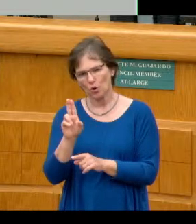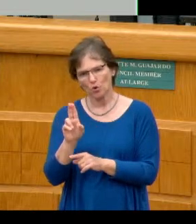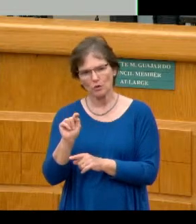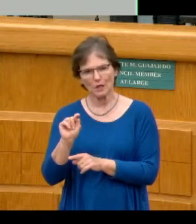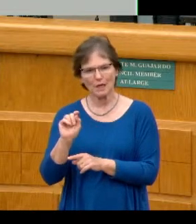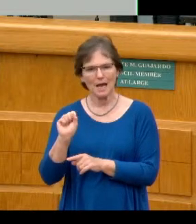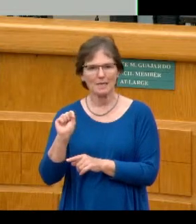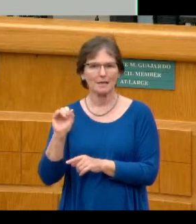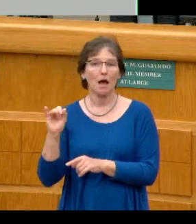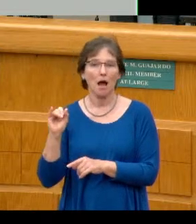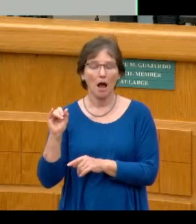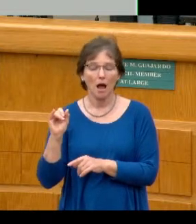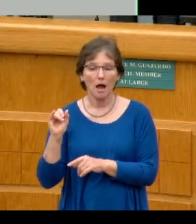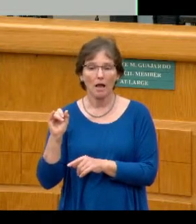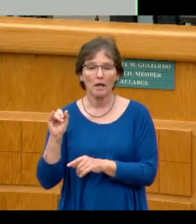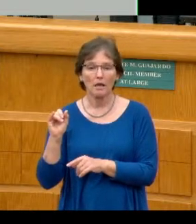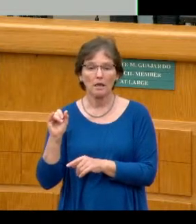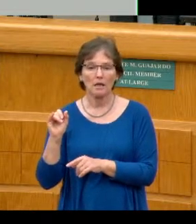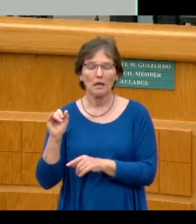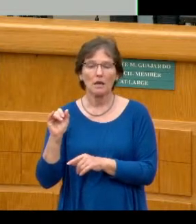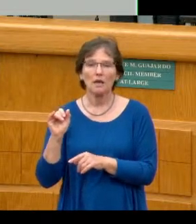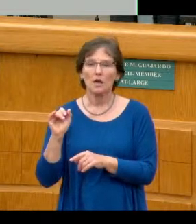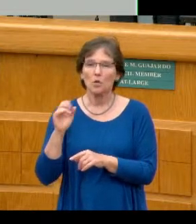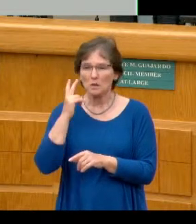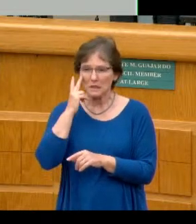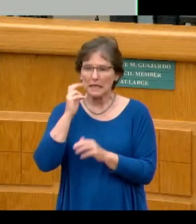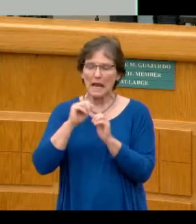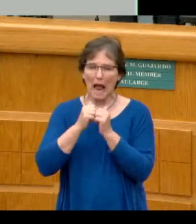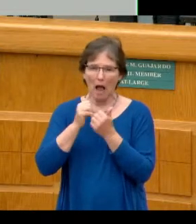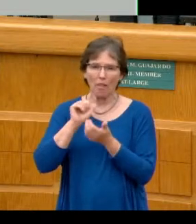weeks, and junior colleges are still slightly